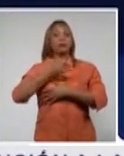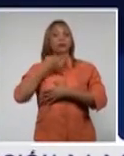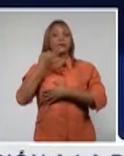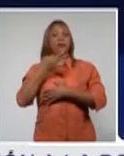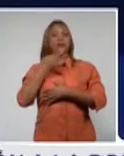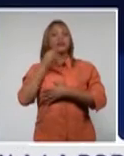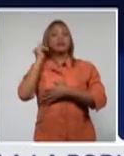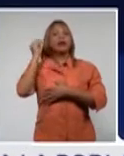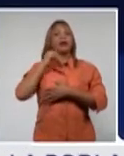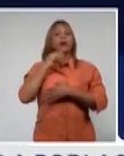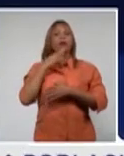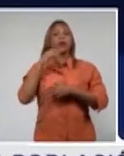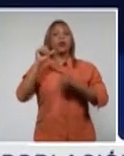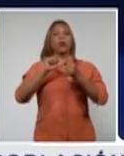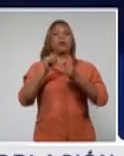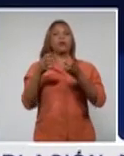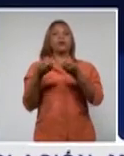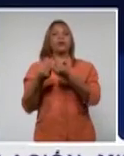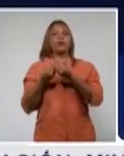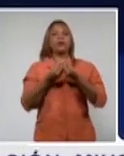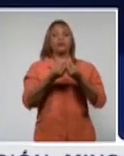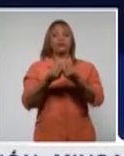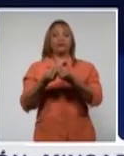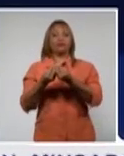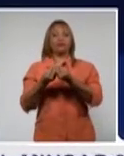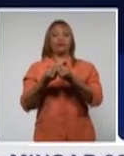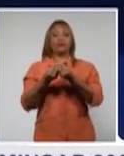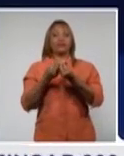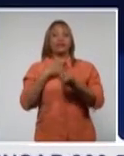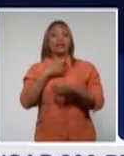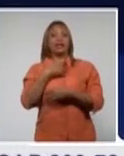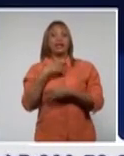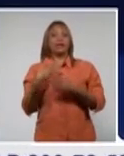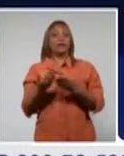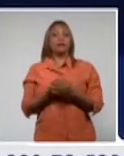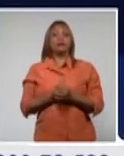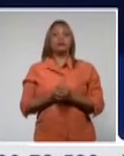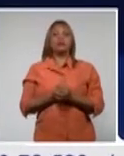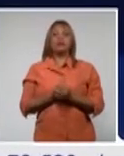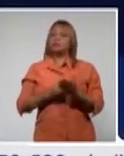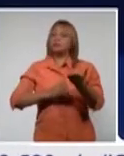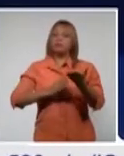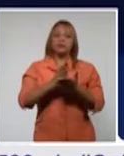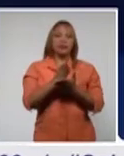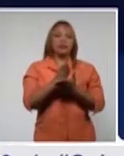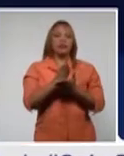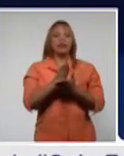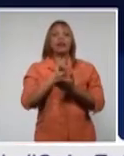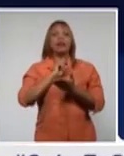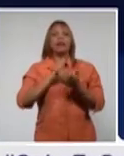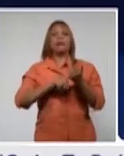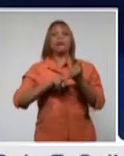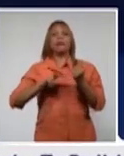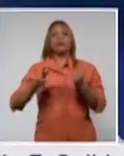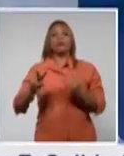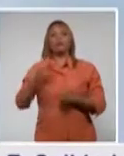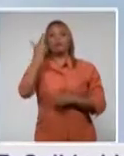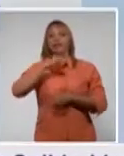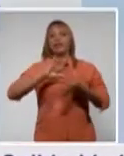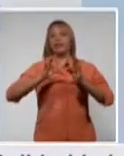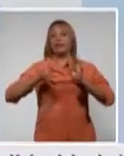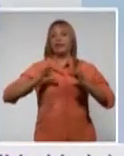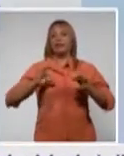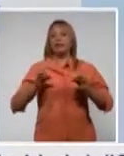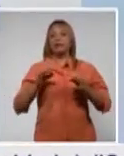yesterday's, we can see that Artemisa continues to be the province with the highest rate of